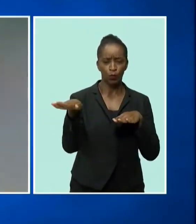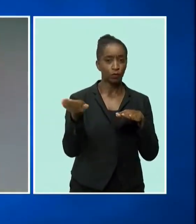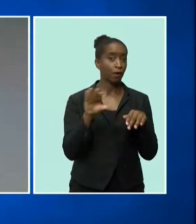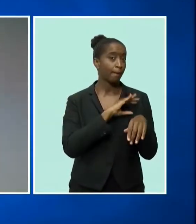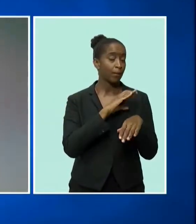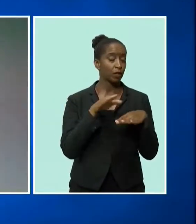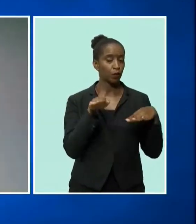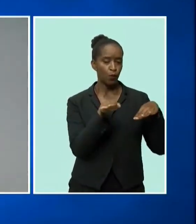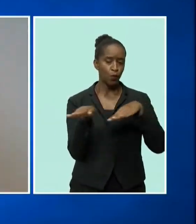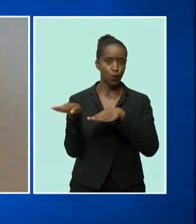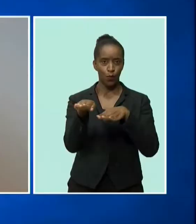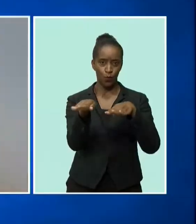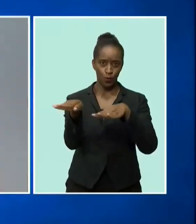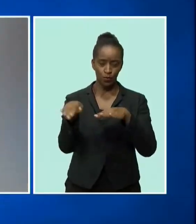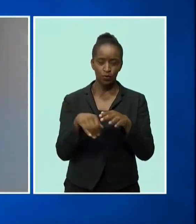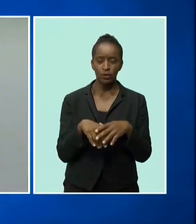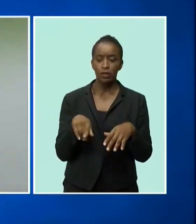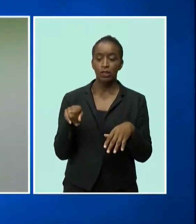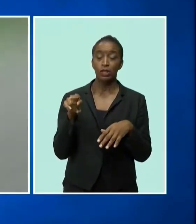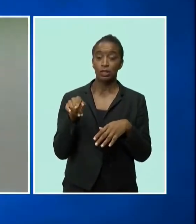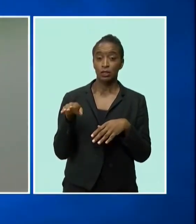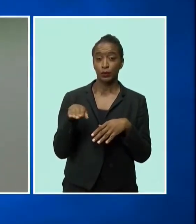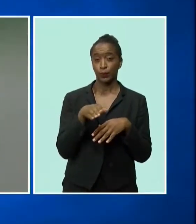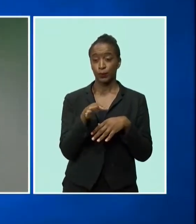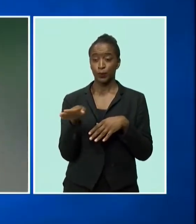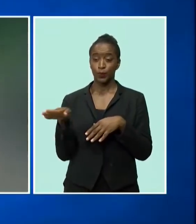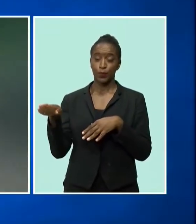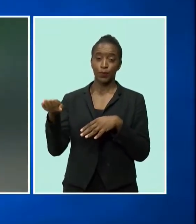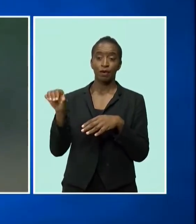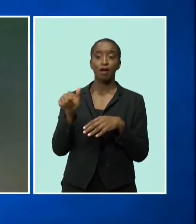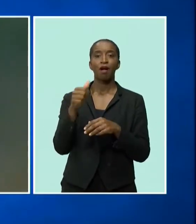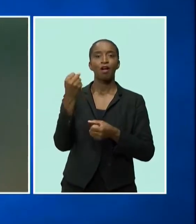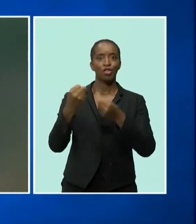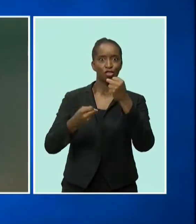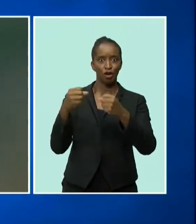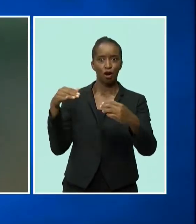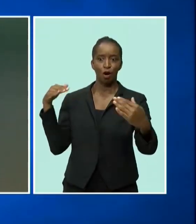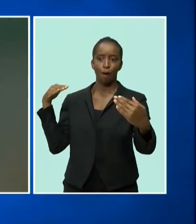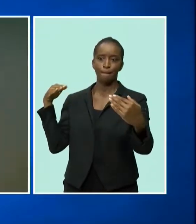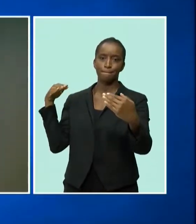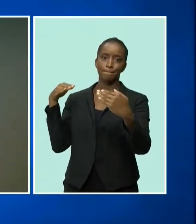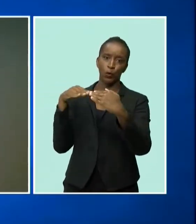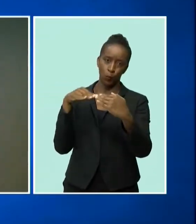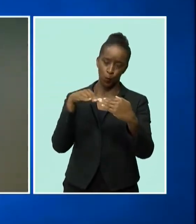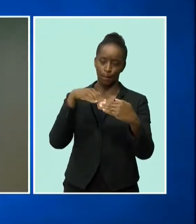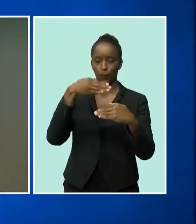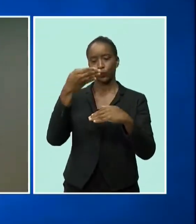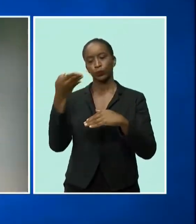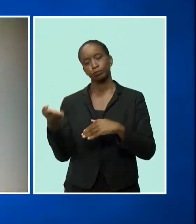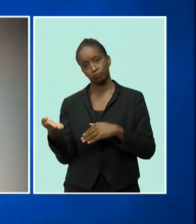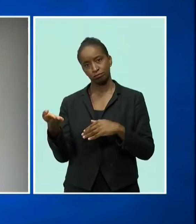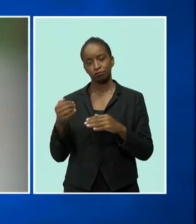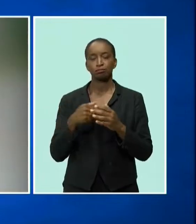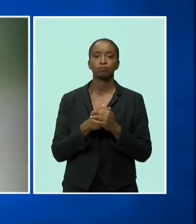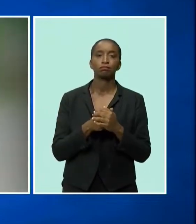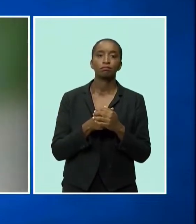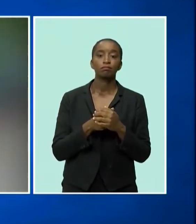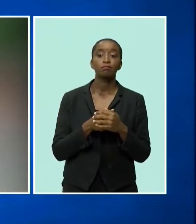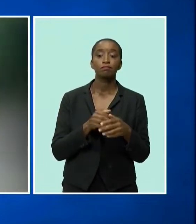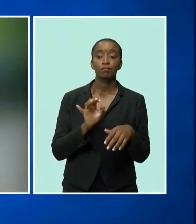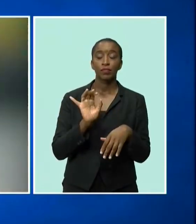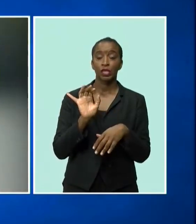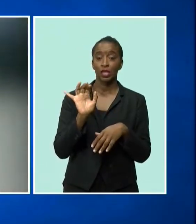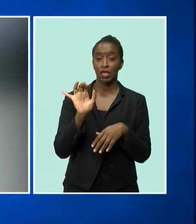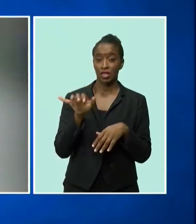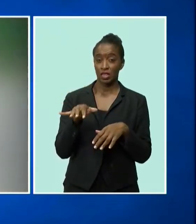the driver of the vehicle losing control in a corner, colliding with another vehicle and overturning. 5 people were in the vehicle